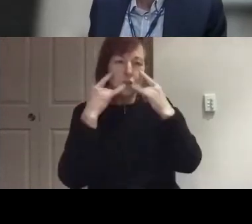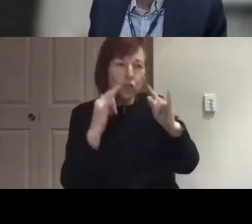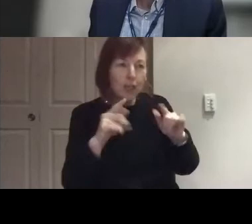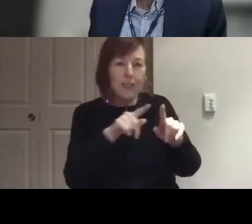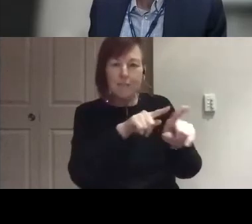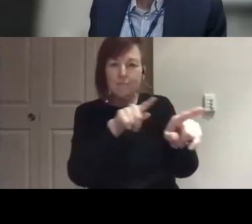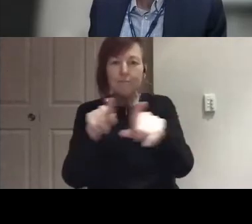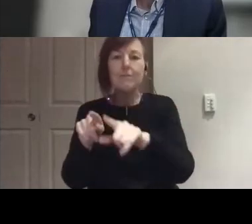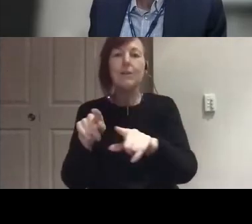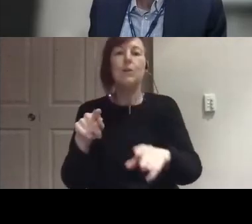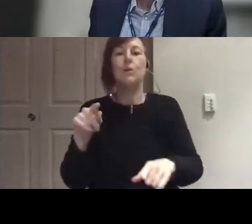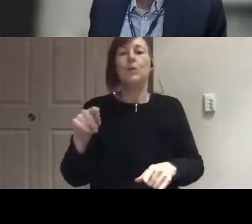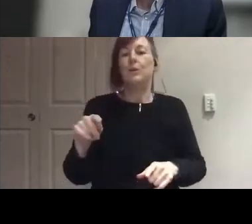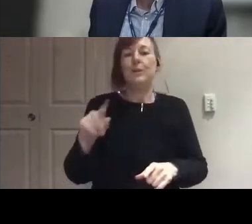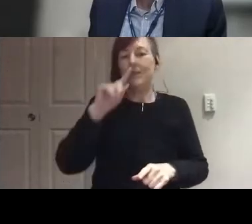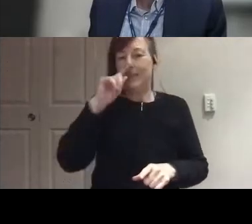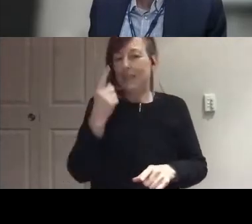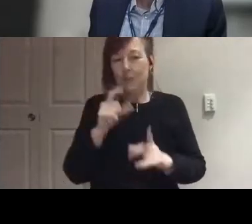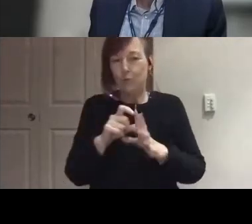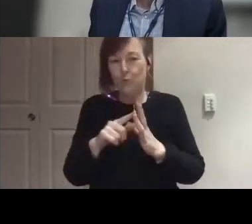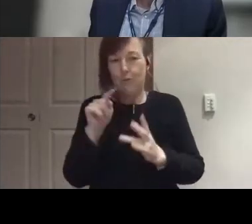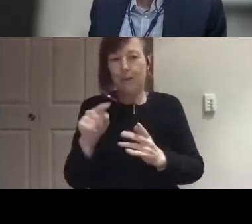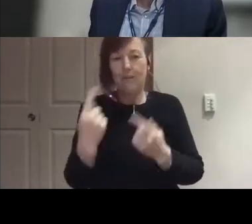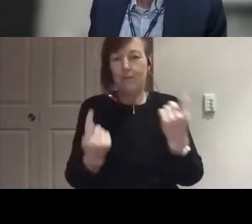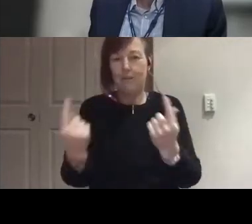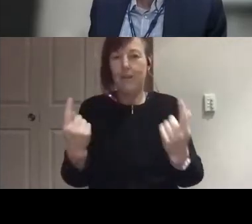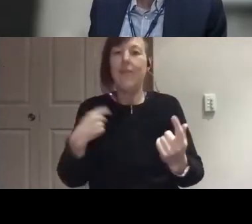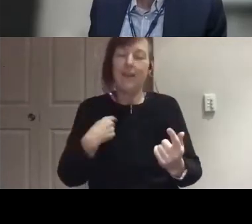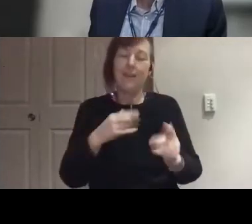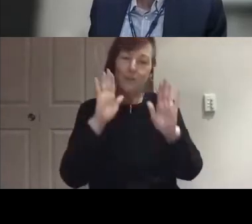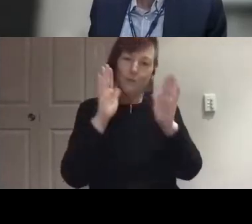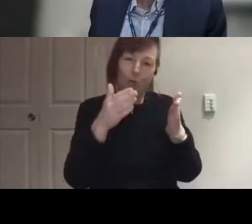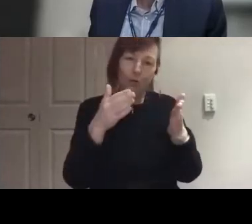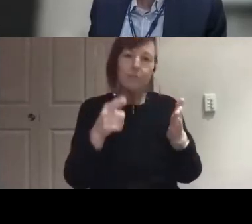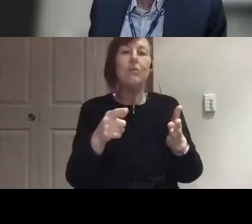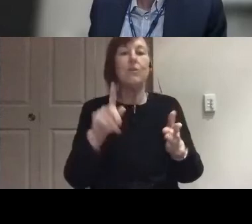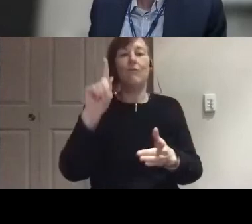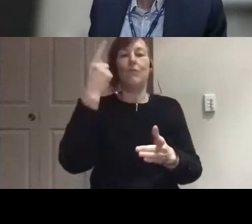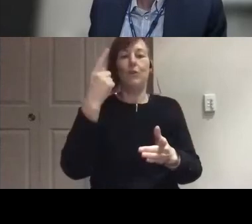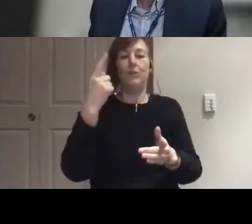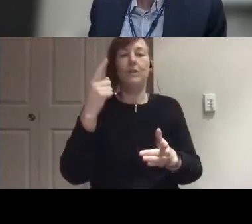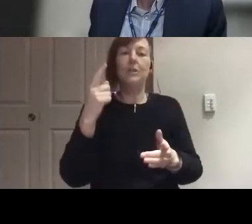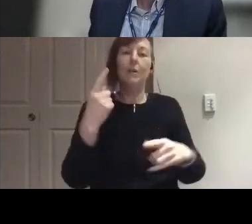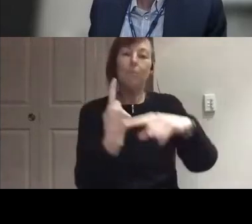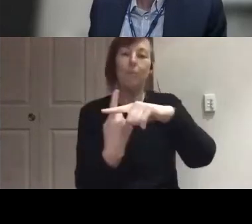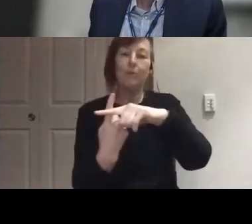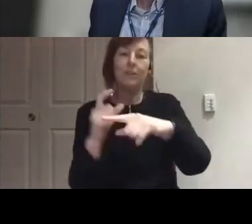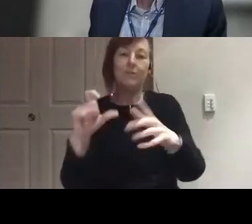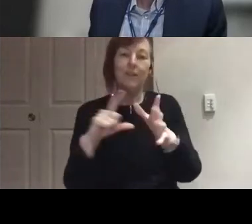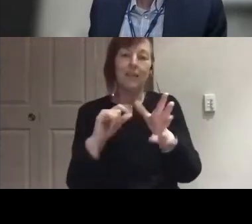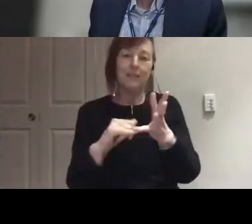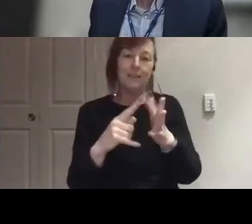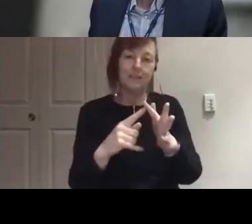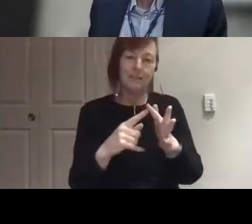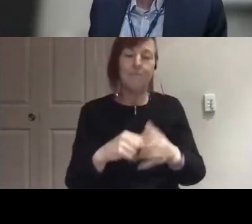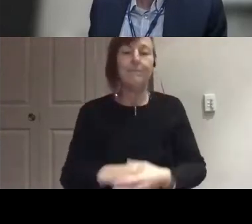4,000 people, and whereas what they really have to do is focus on the cases. So when you get confused messages, which we try to avoid, and I've seen in